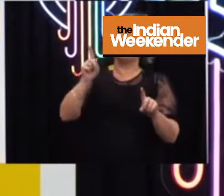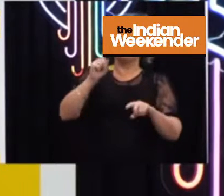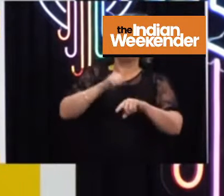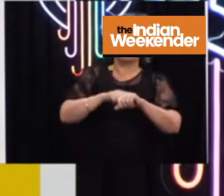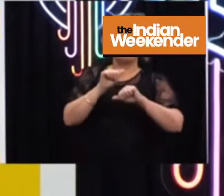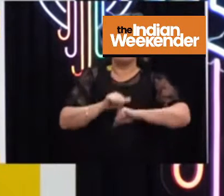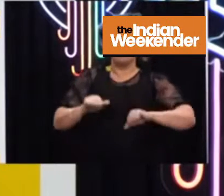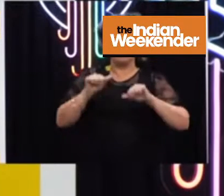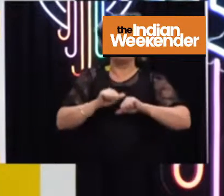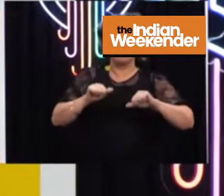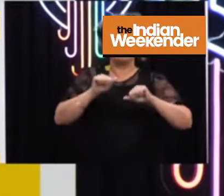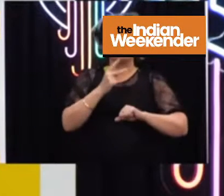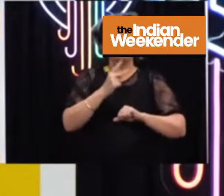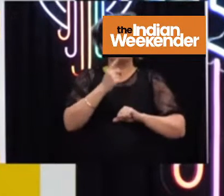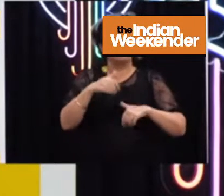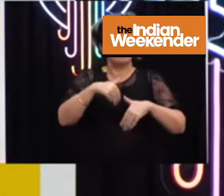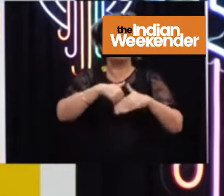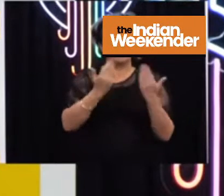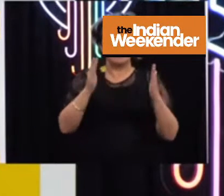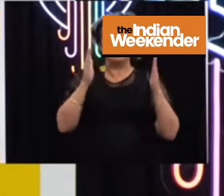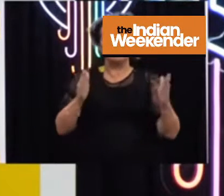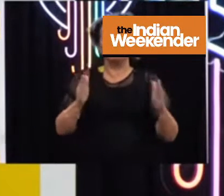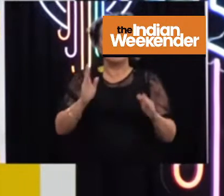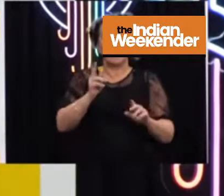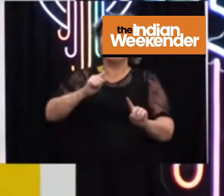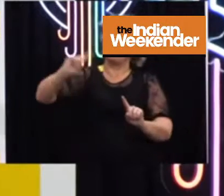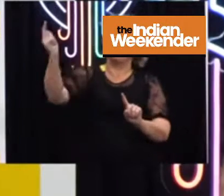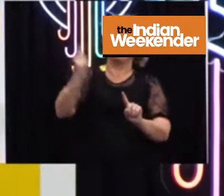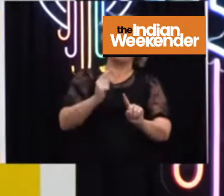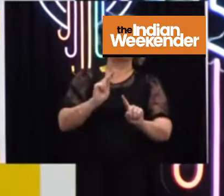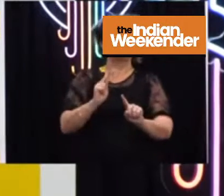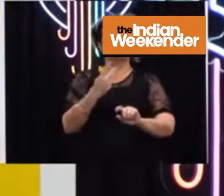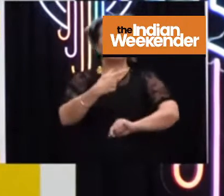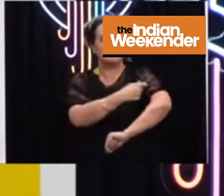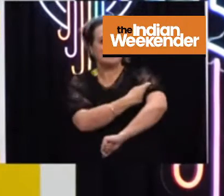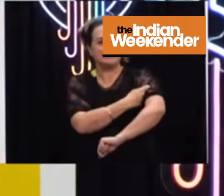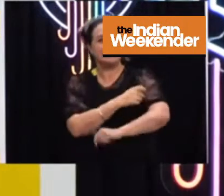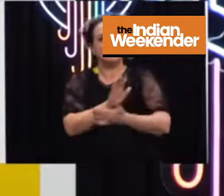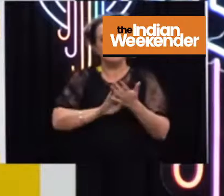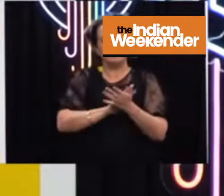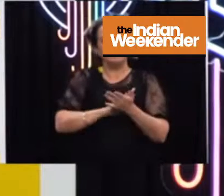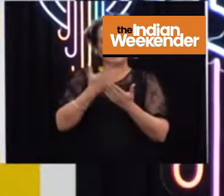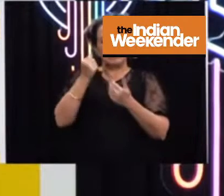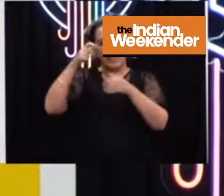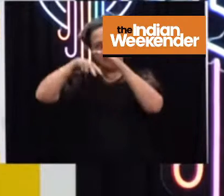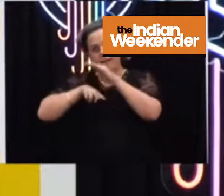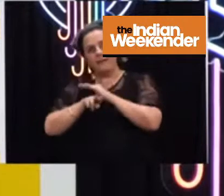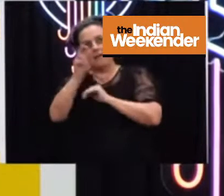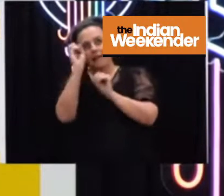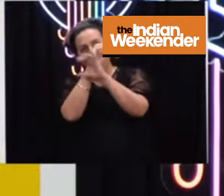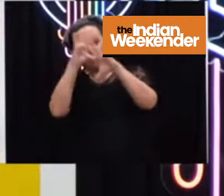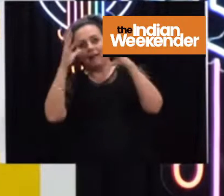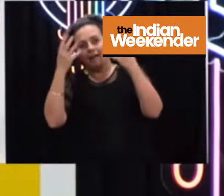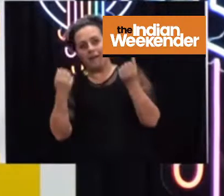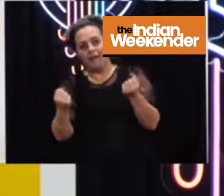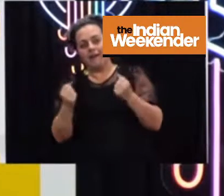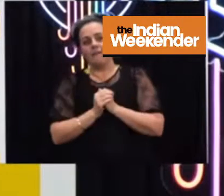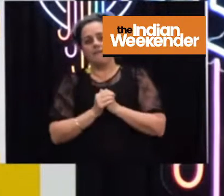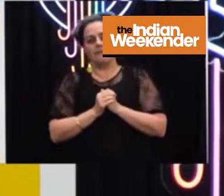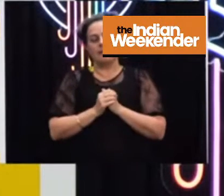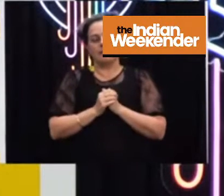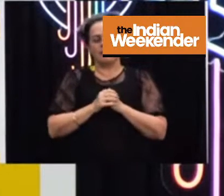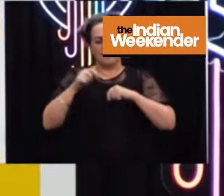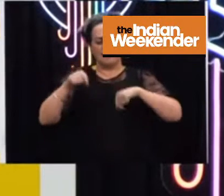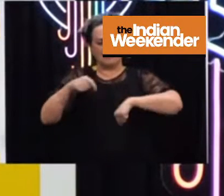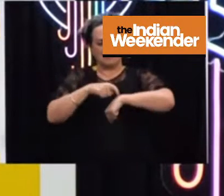in 21 days to 6 weeks' time. So there's lots of modelling around what to expect then. The modelling in this period of time has been difficult